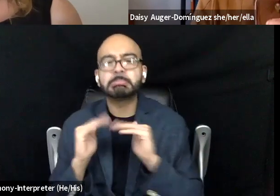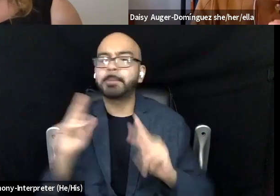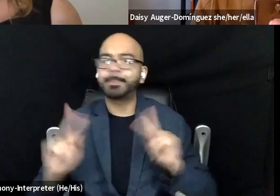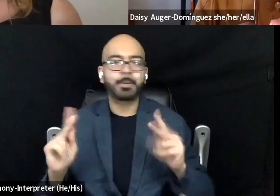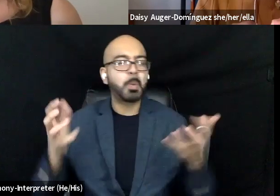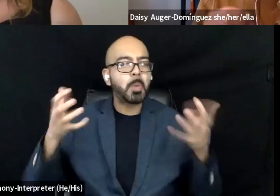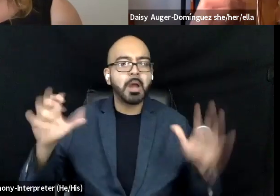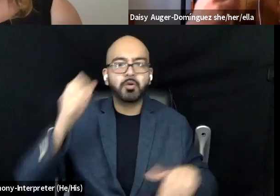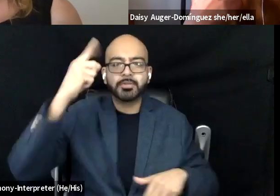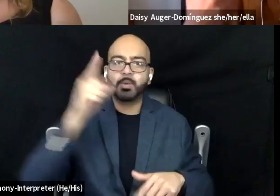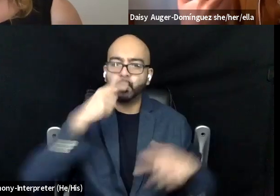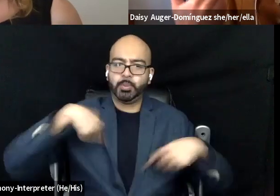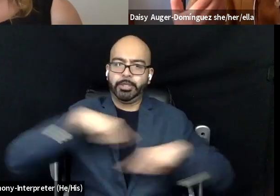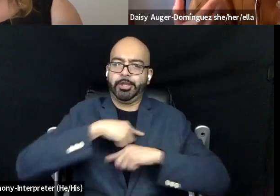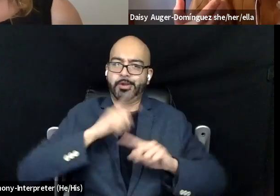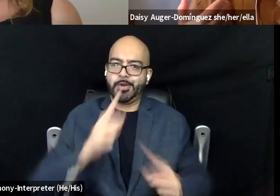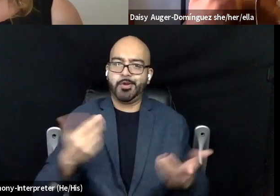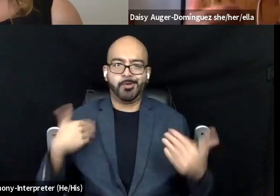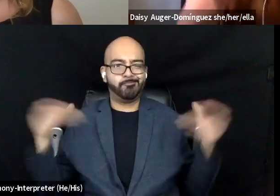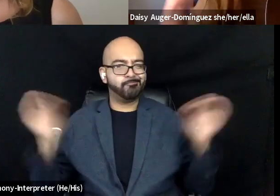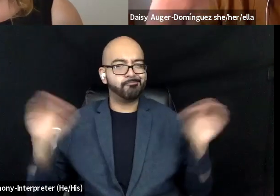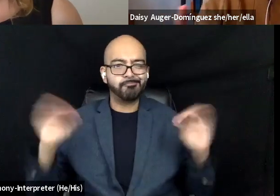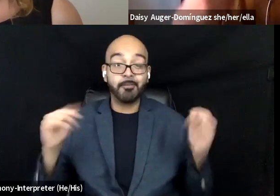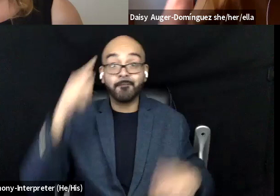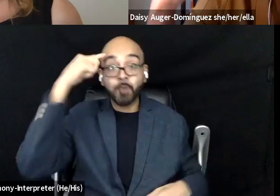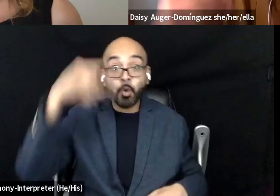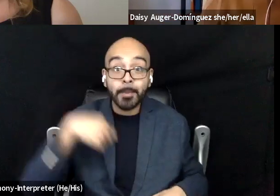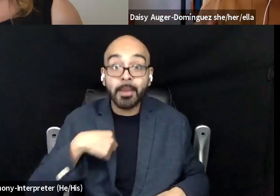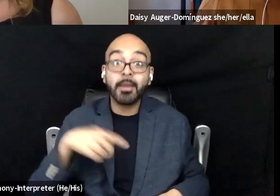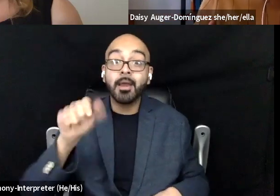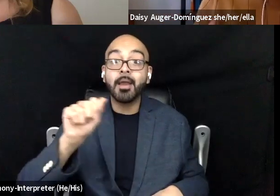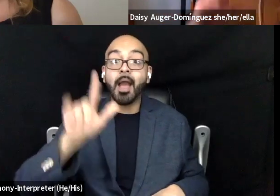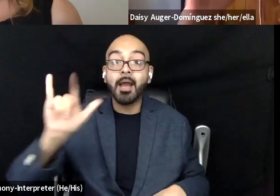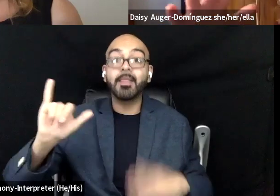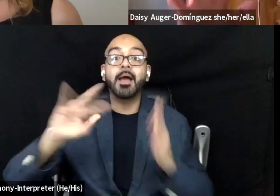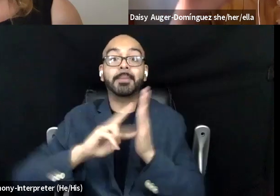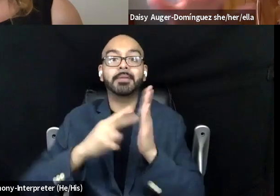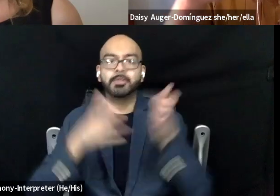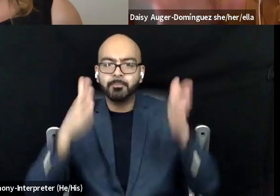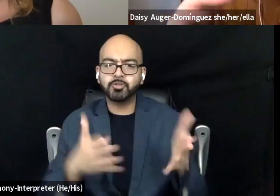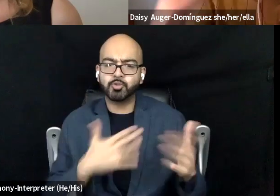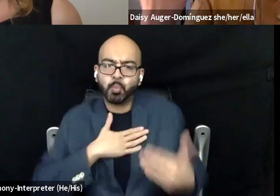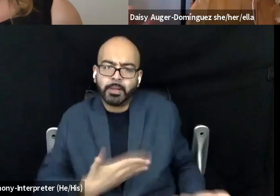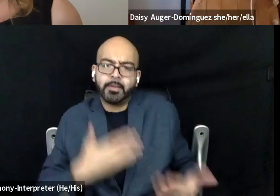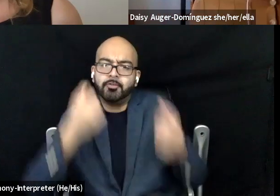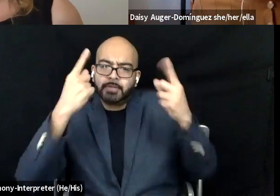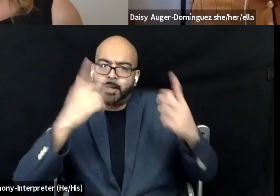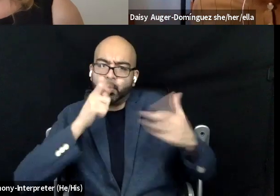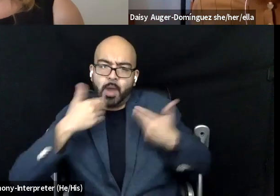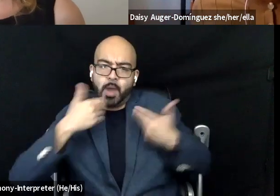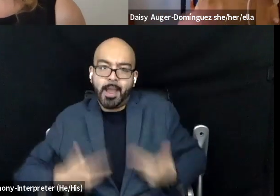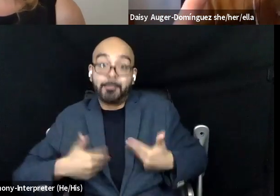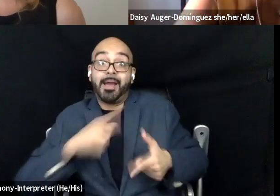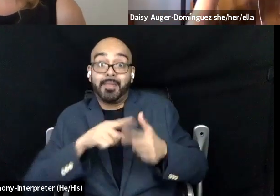who we are. And so for me, it's an ally that's willing to understand who you are, and then that uses their power, because that's what an ally